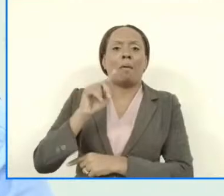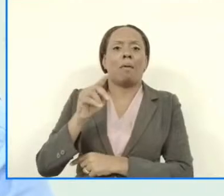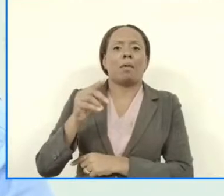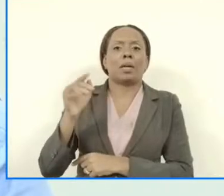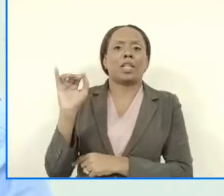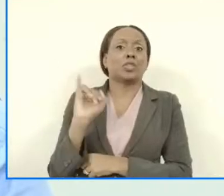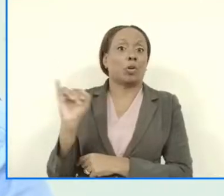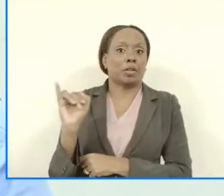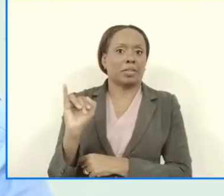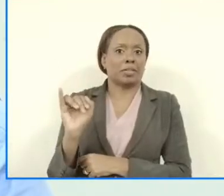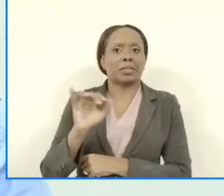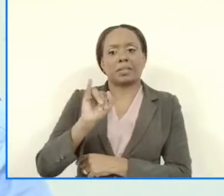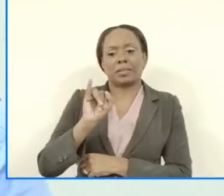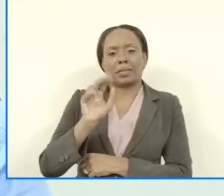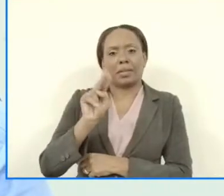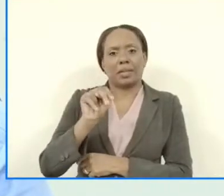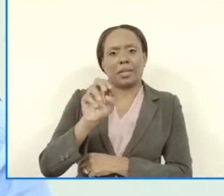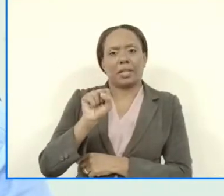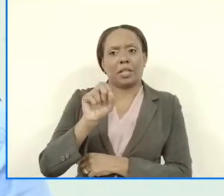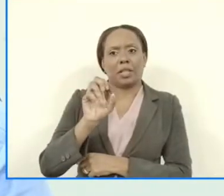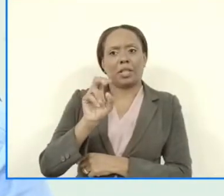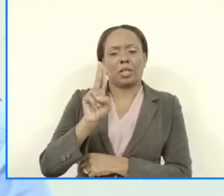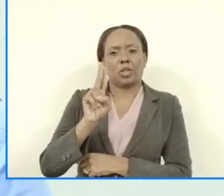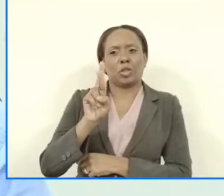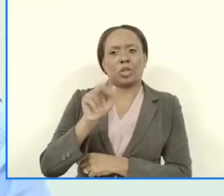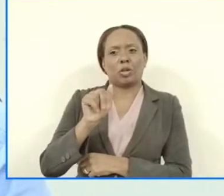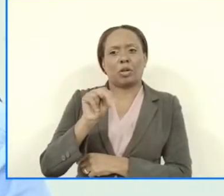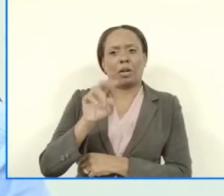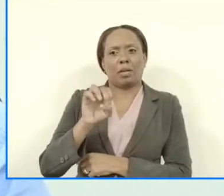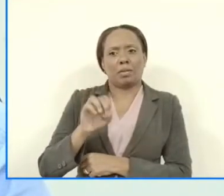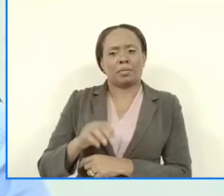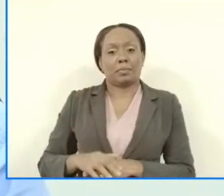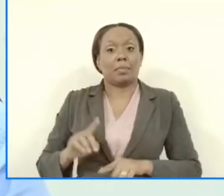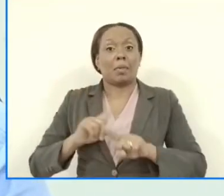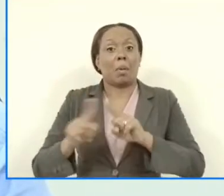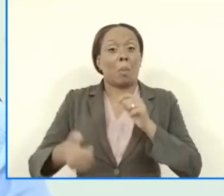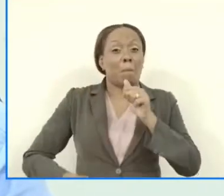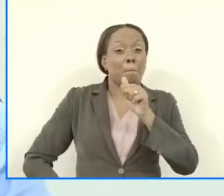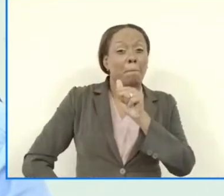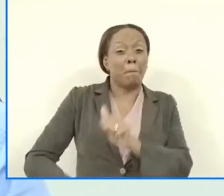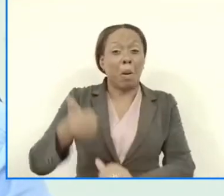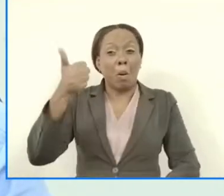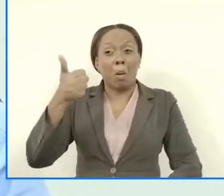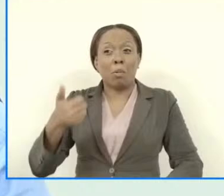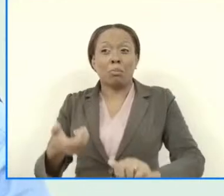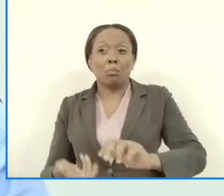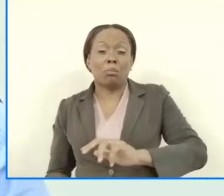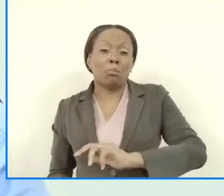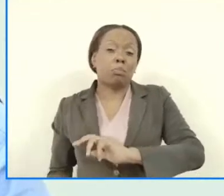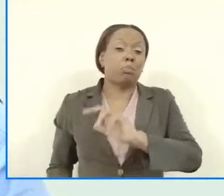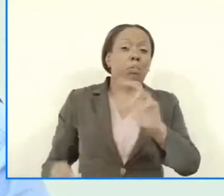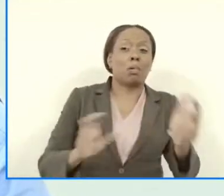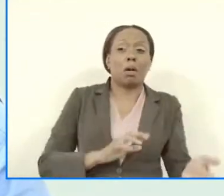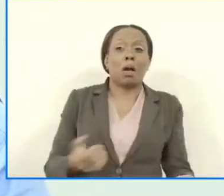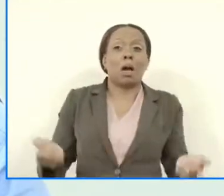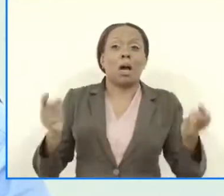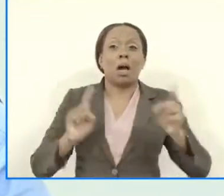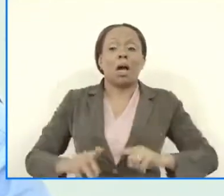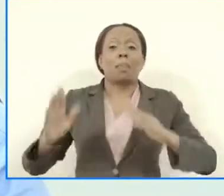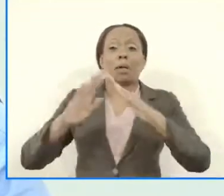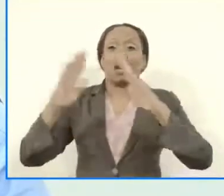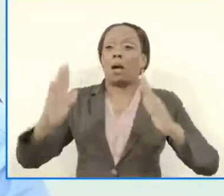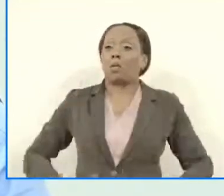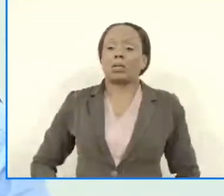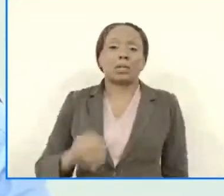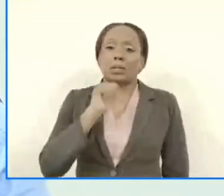up. But I want to make it very clear to Barbadians, the bulk of the damage and destruction happened to uninsured houses. I